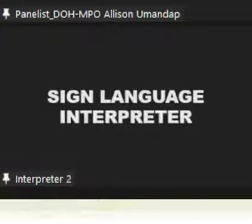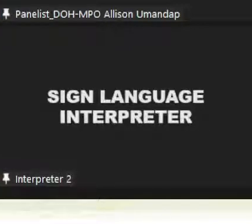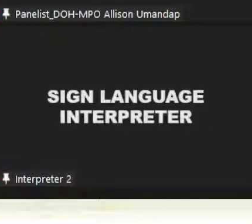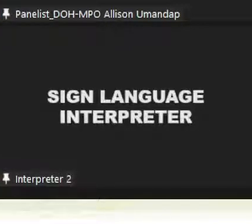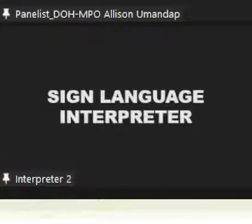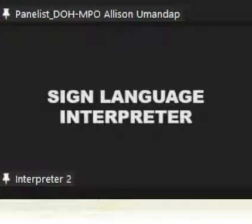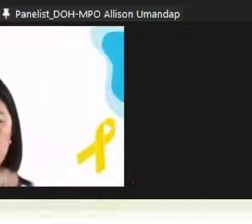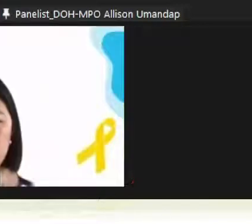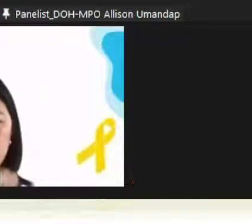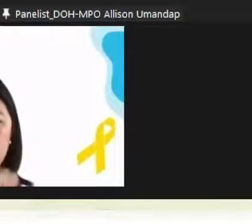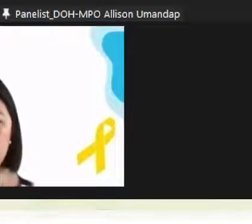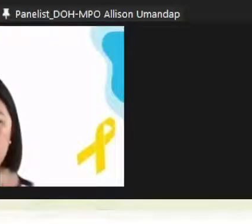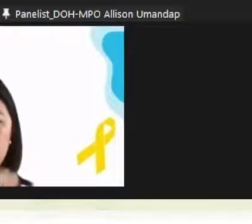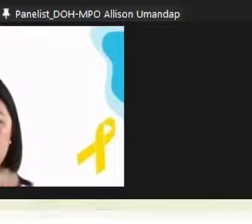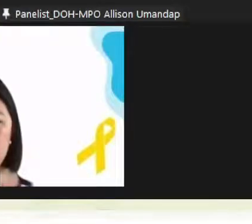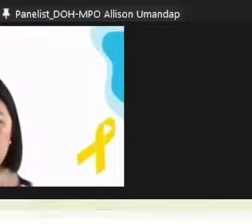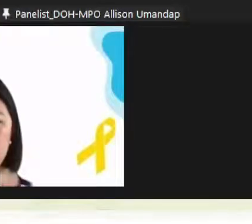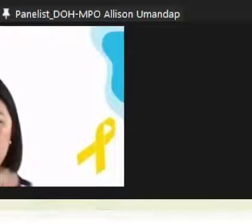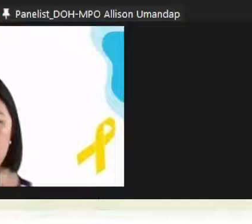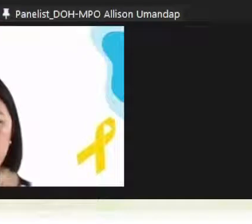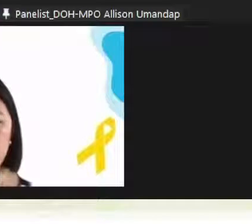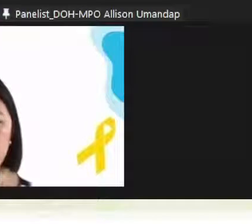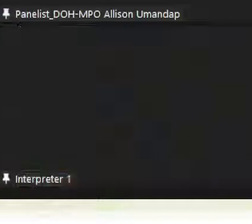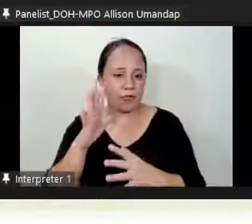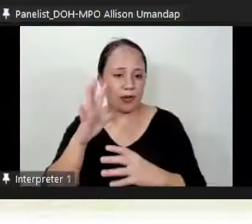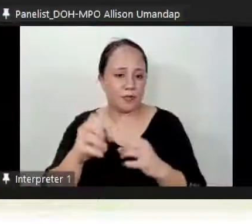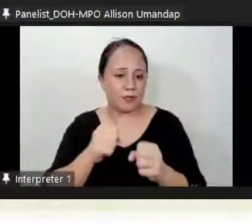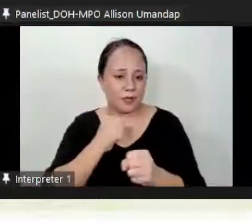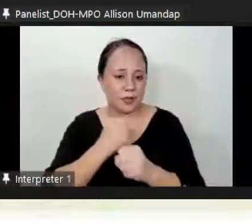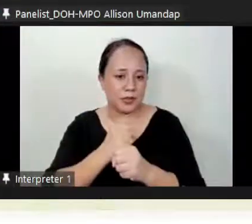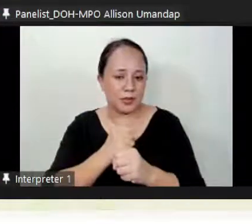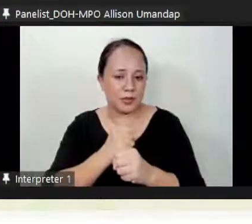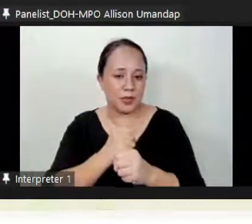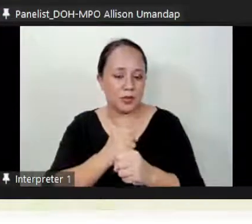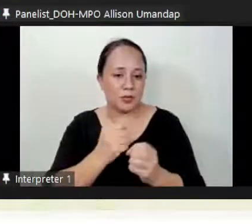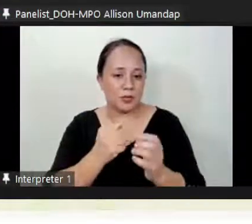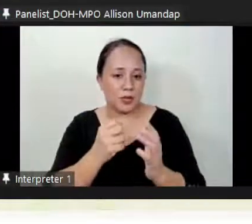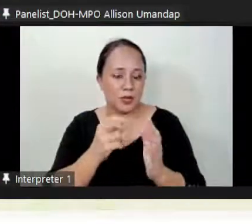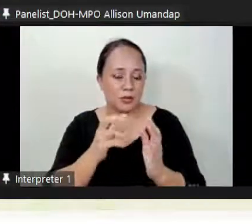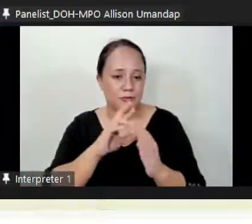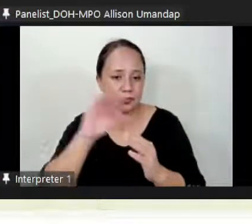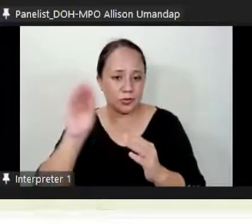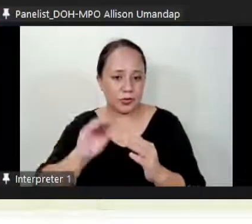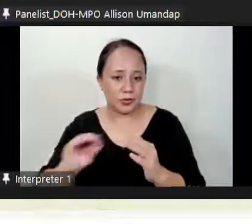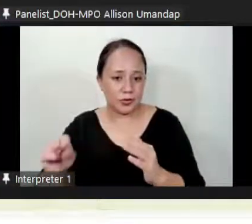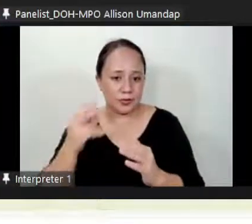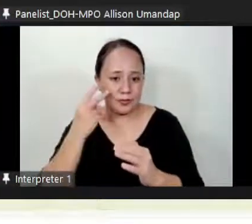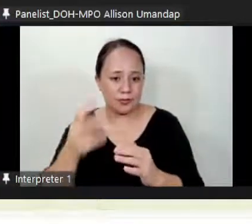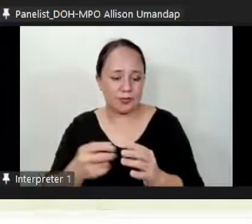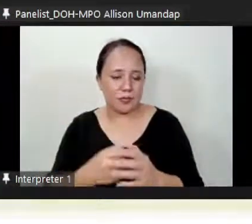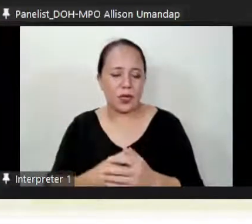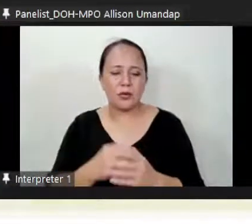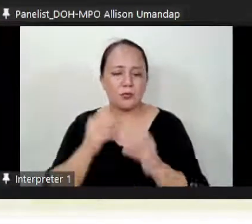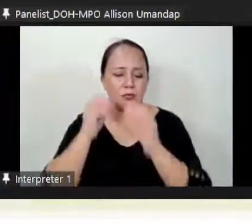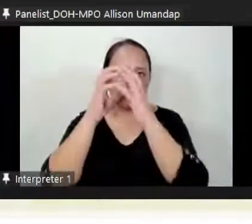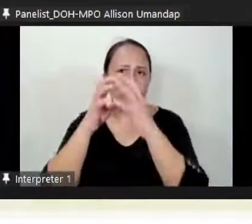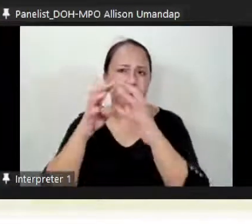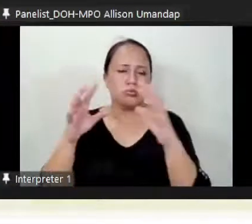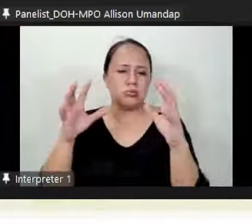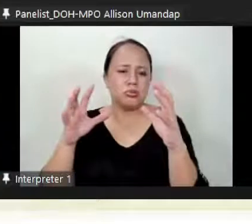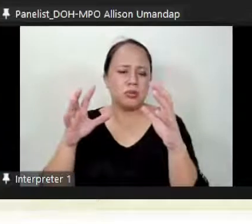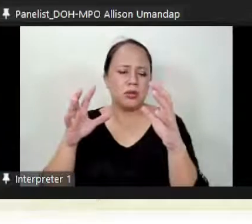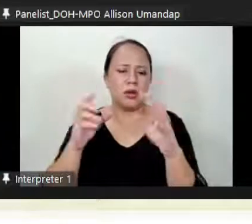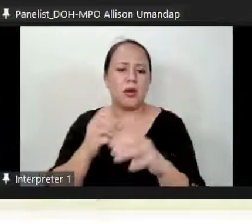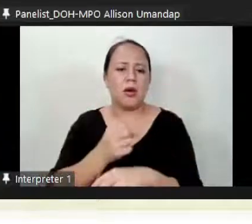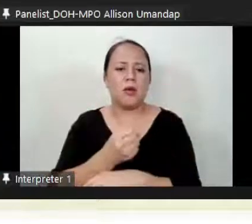350,000 if you're going to look at the 5-year prevalence rate. So you can imagine how much